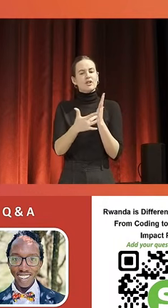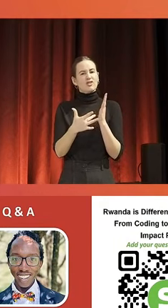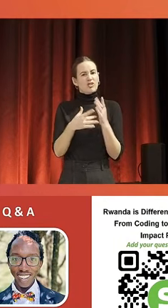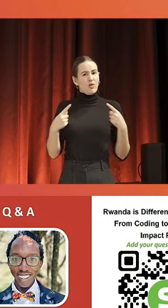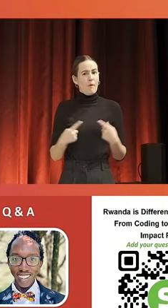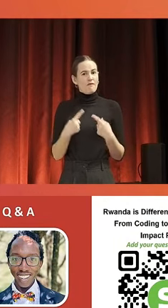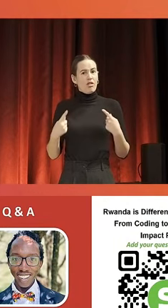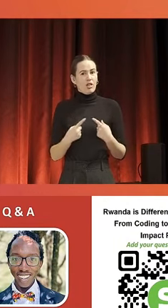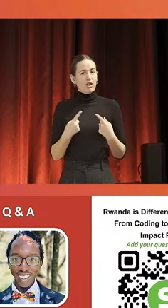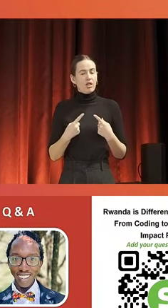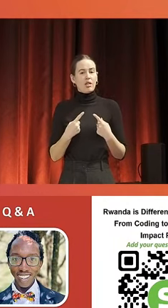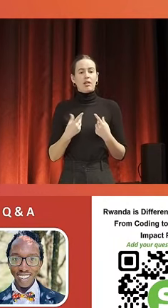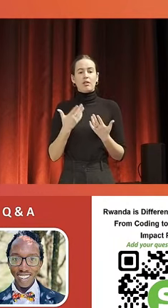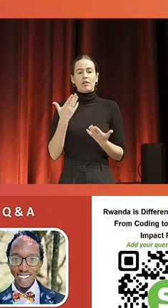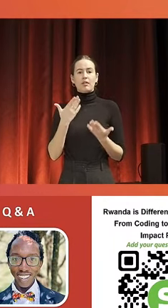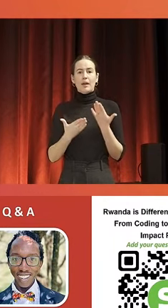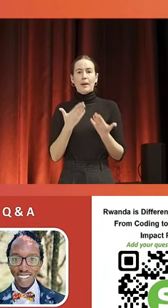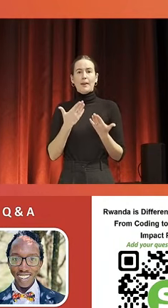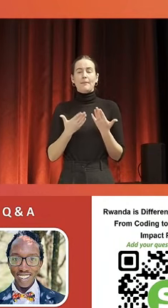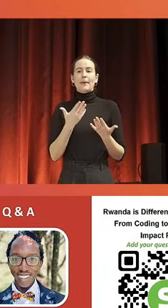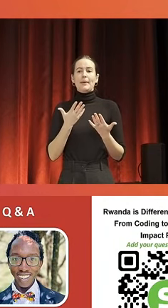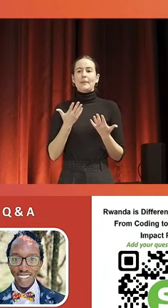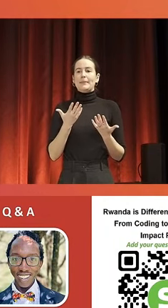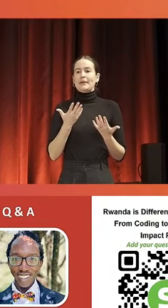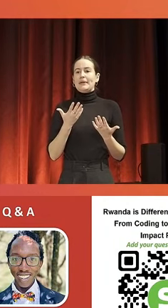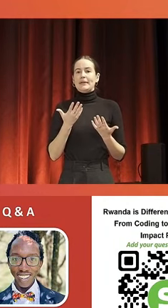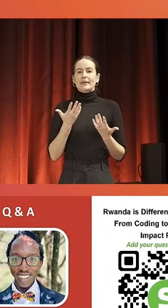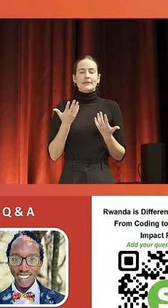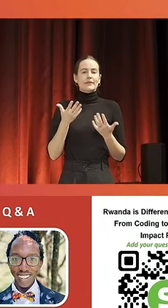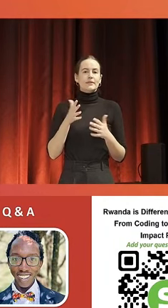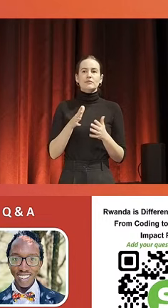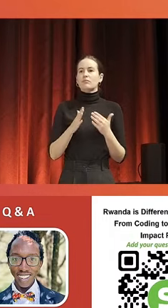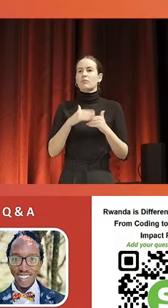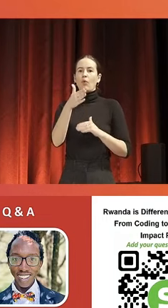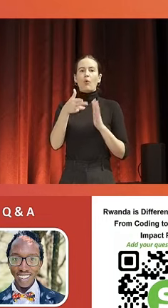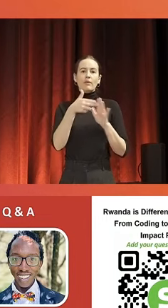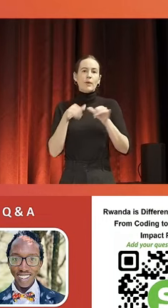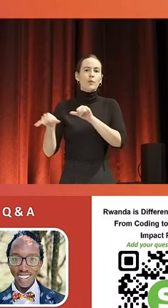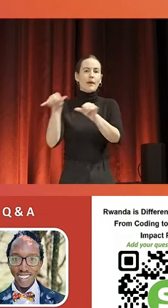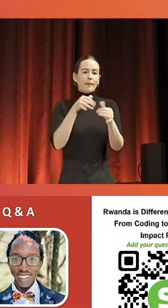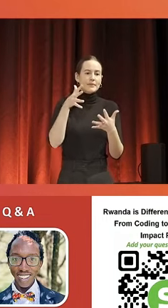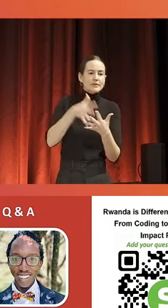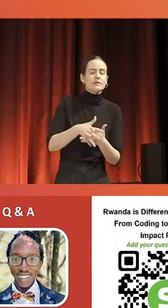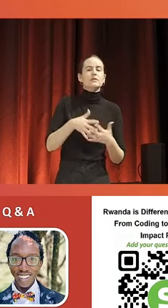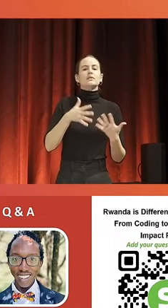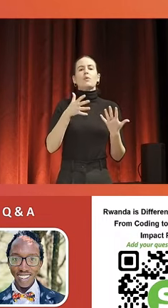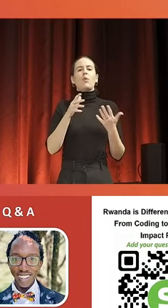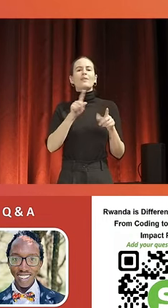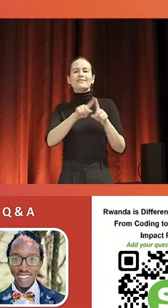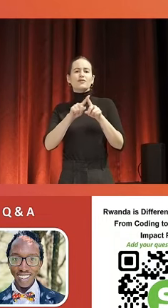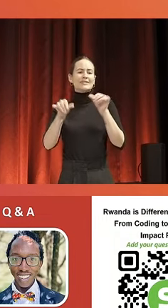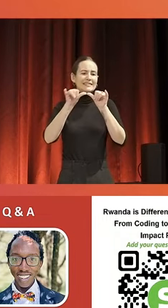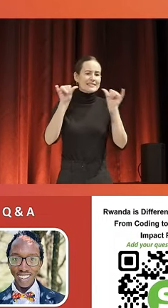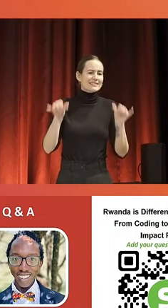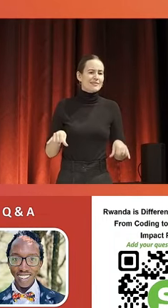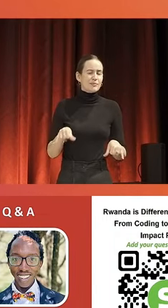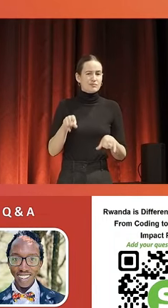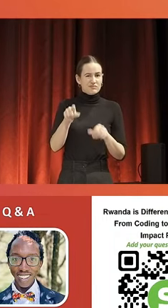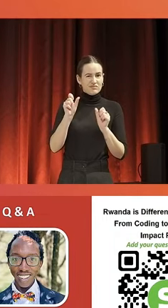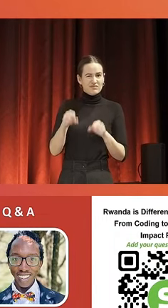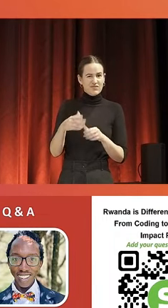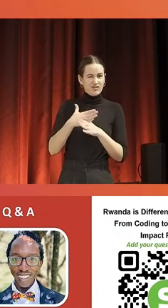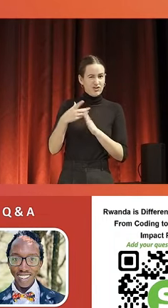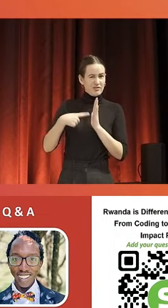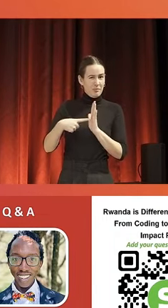upending existing practices or locking individuals out of these new digital systems, perhaps? Any examples you can maybe share with